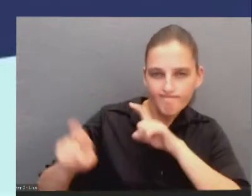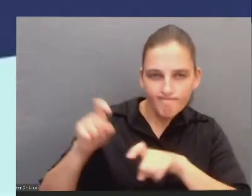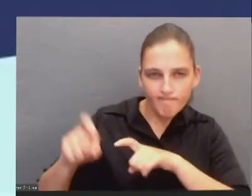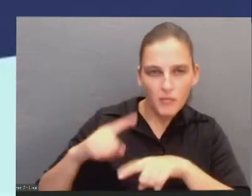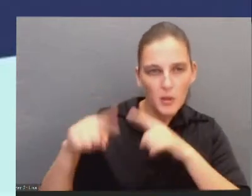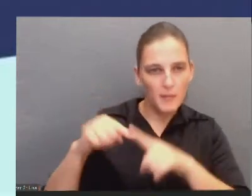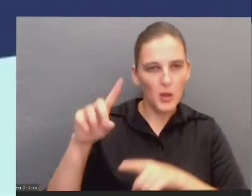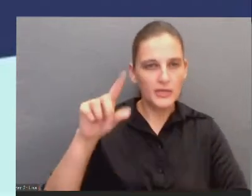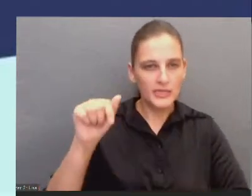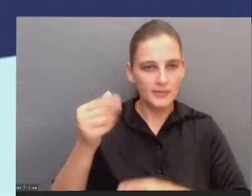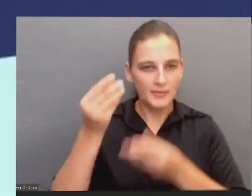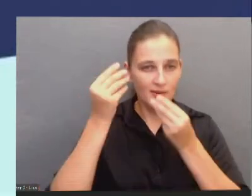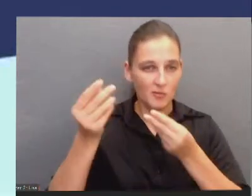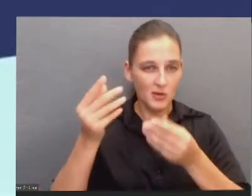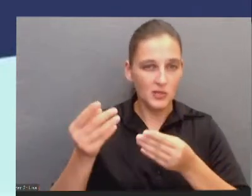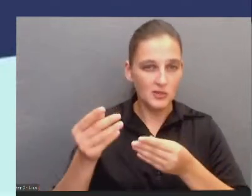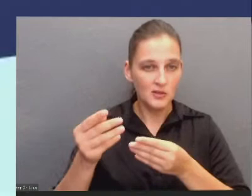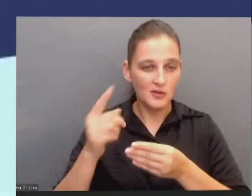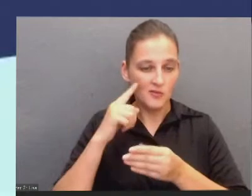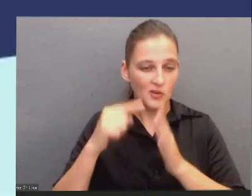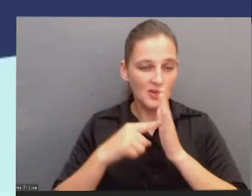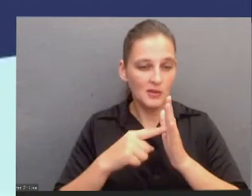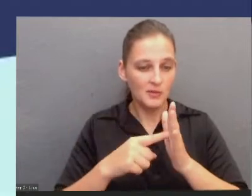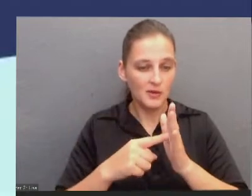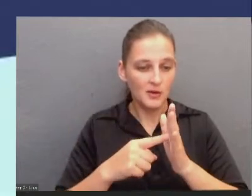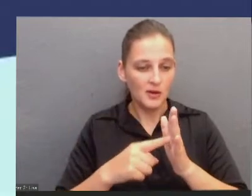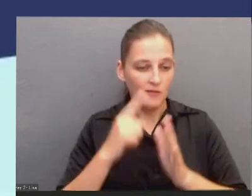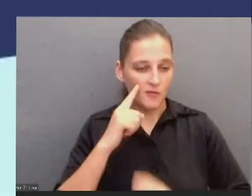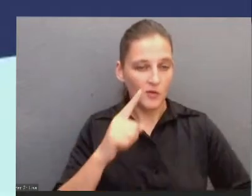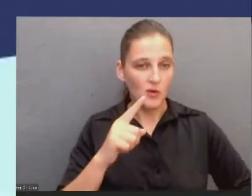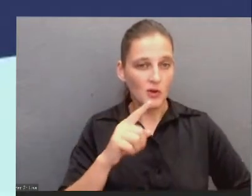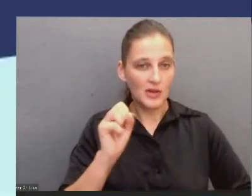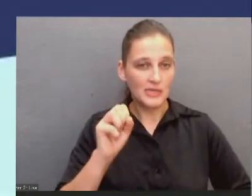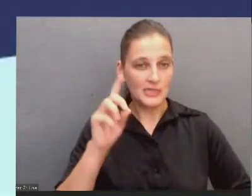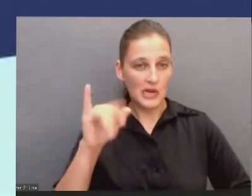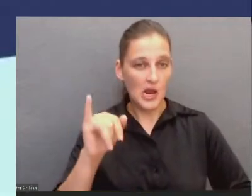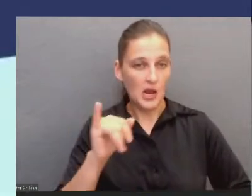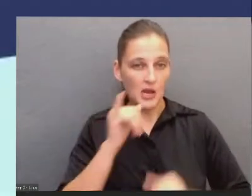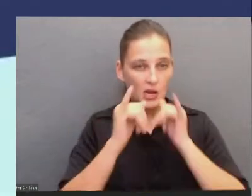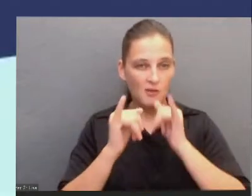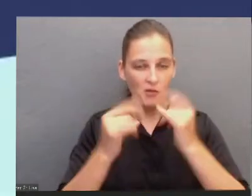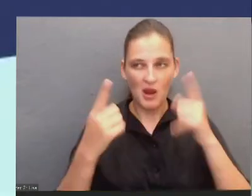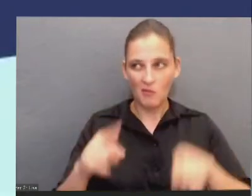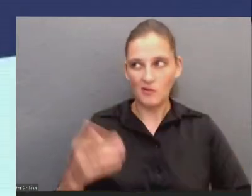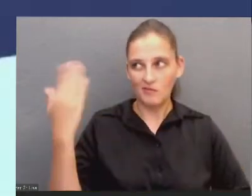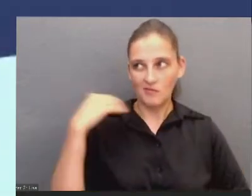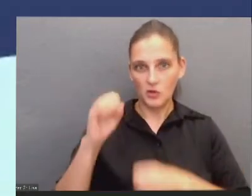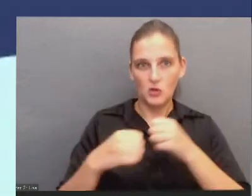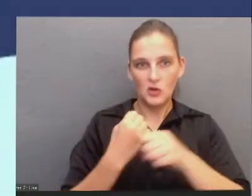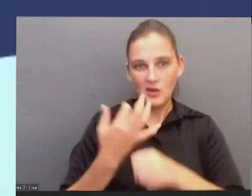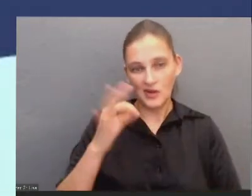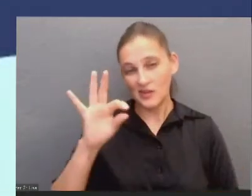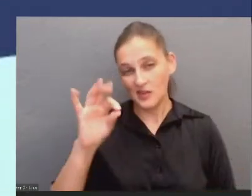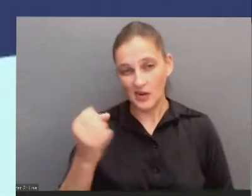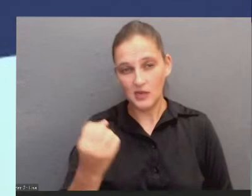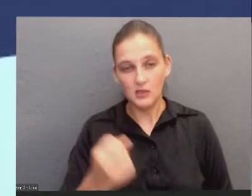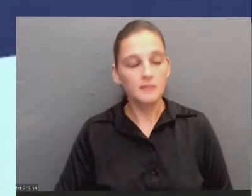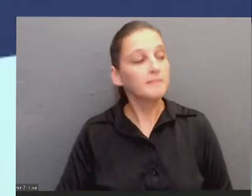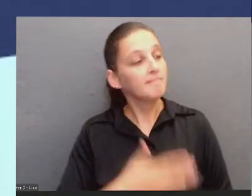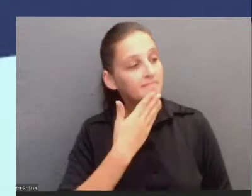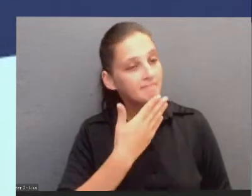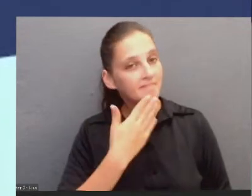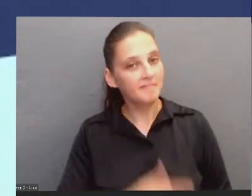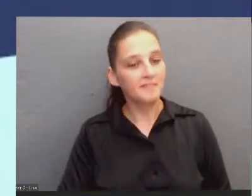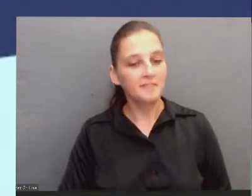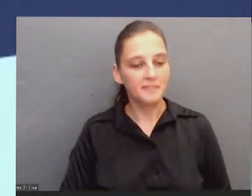to the National Health Interview Survey that happened in the early 1990s. Thank you. Thank you, Mr. Imperato. Very